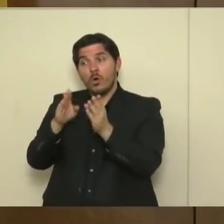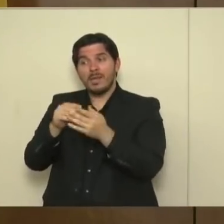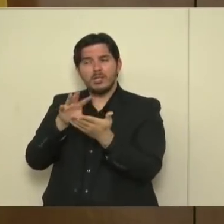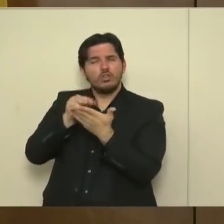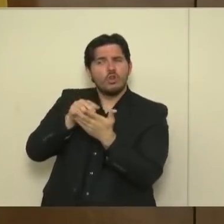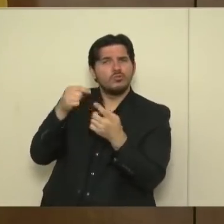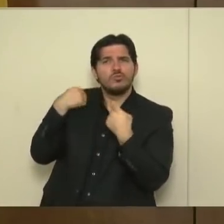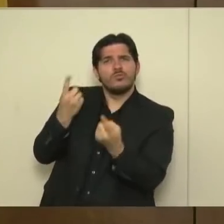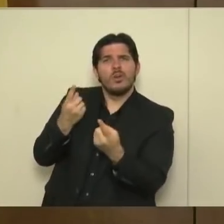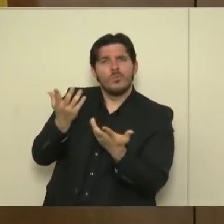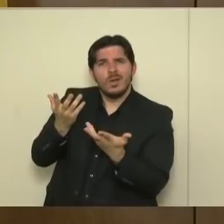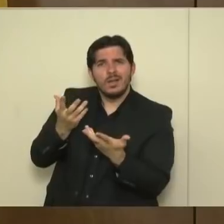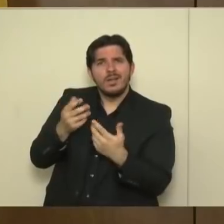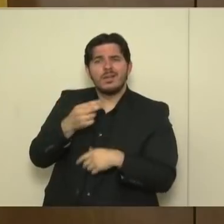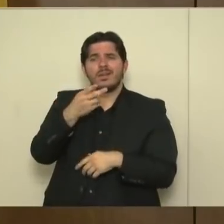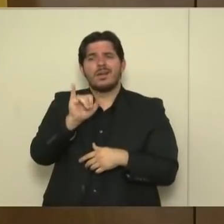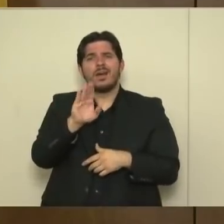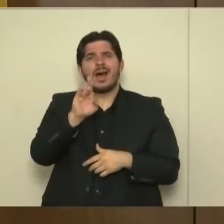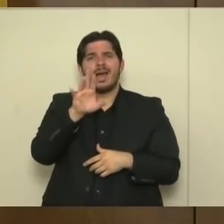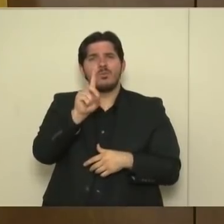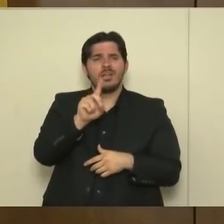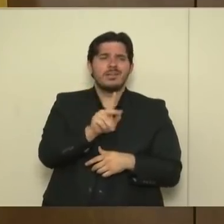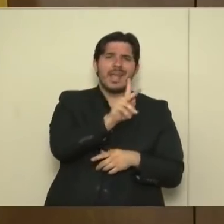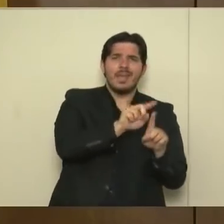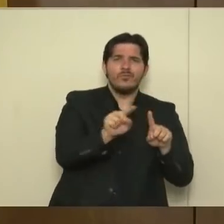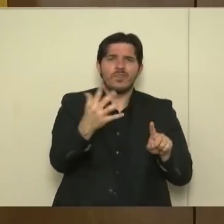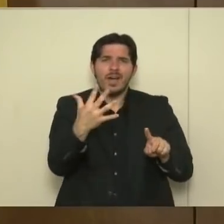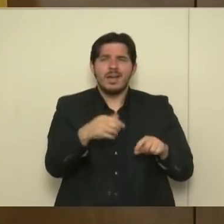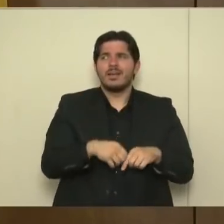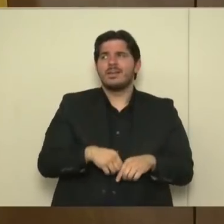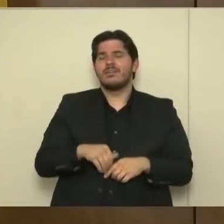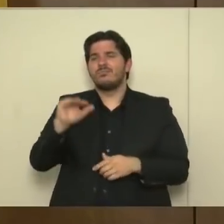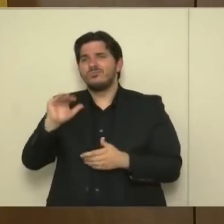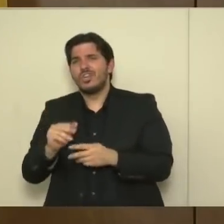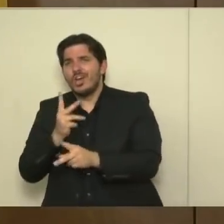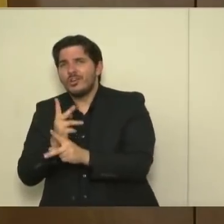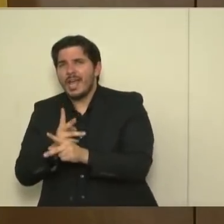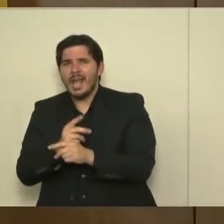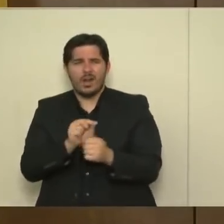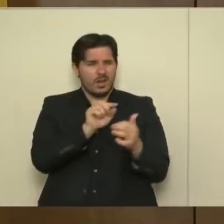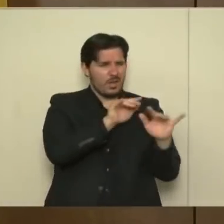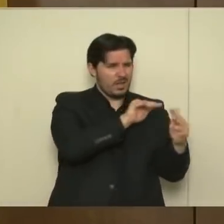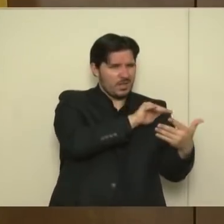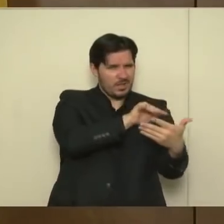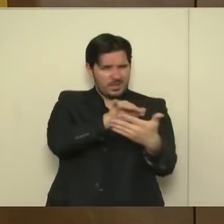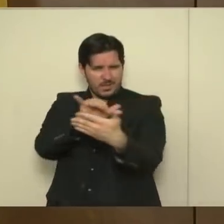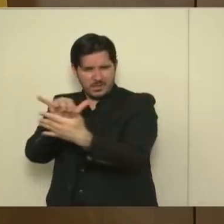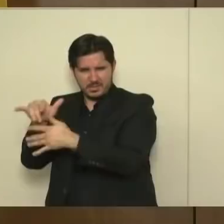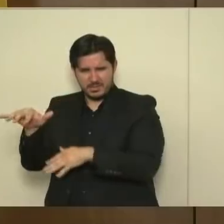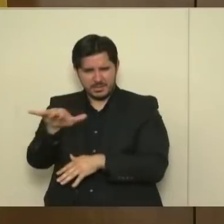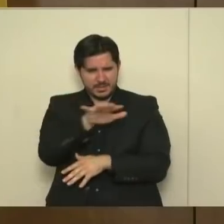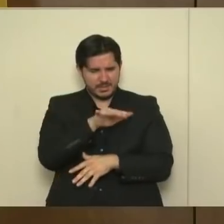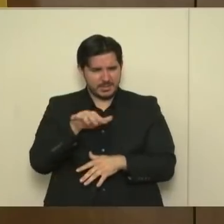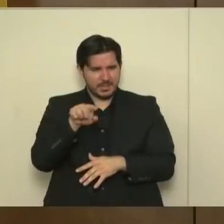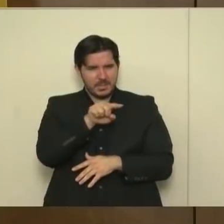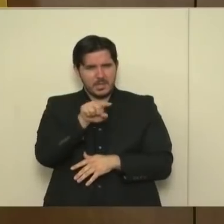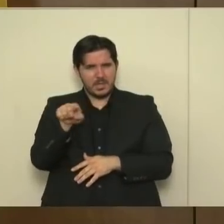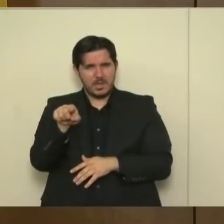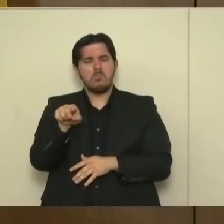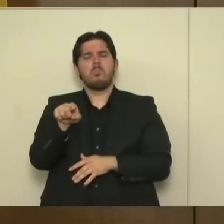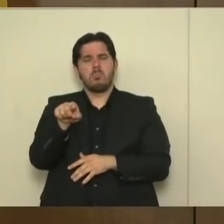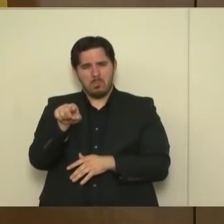through 5, what we know now from childcare successes. We think that there's an opportunity to